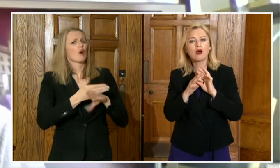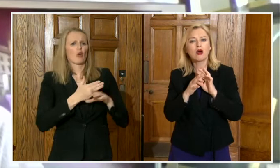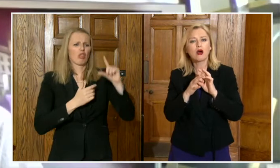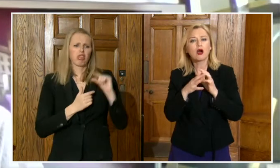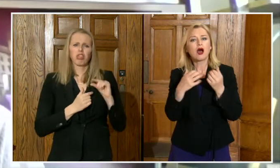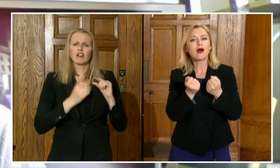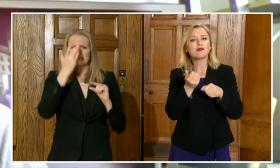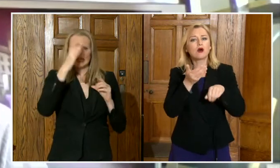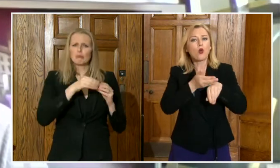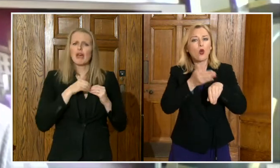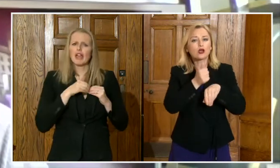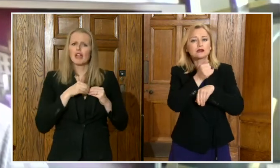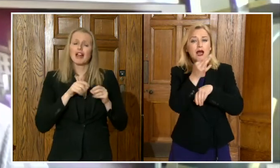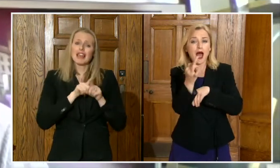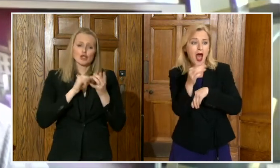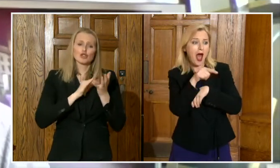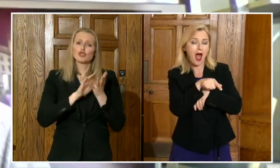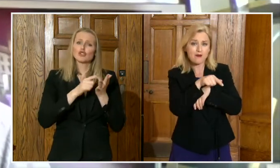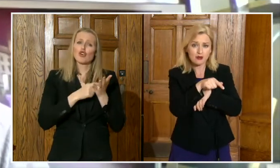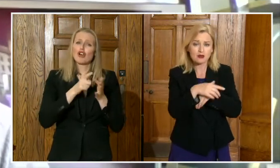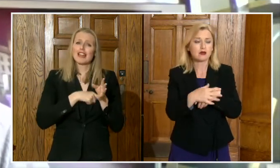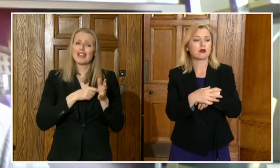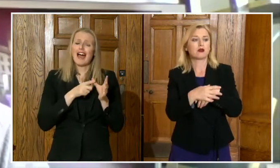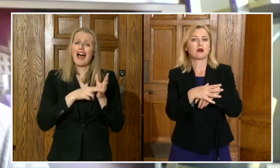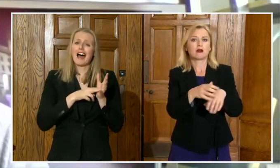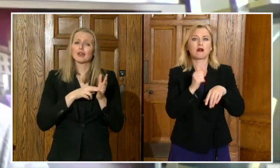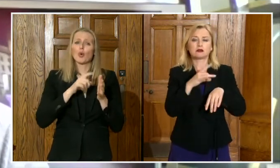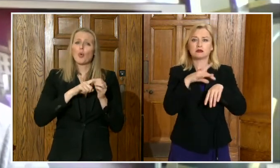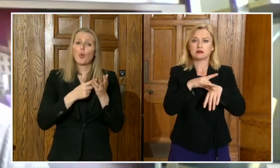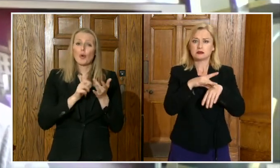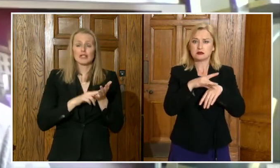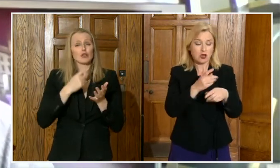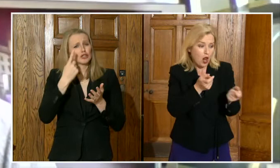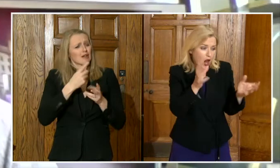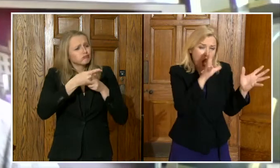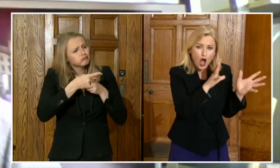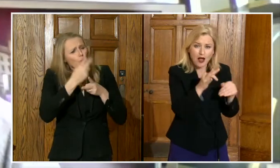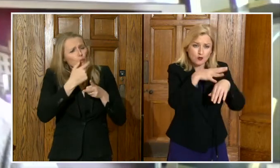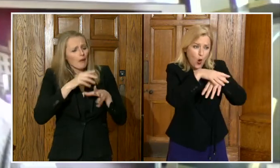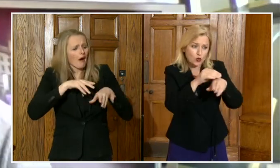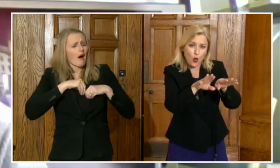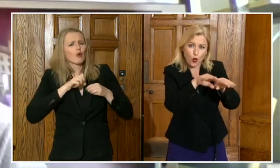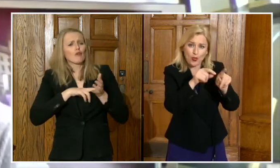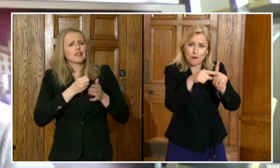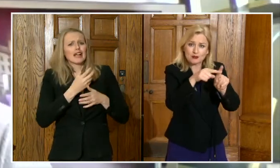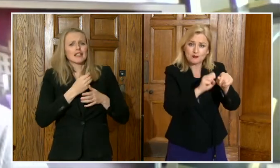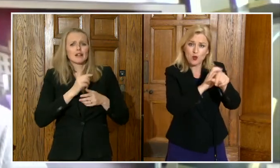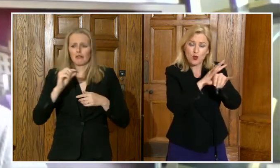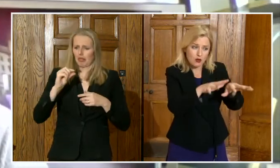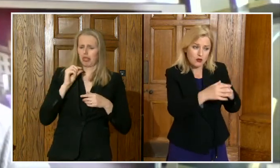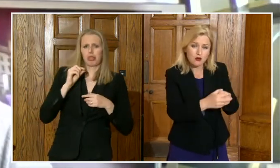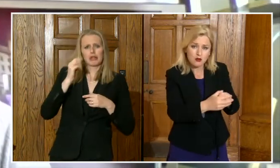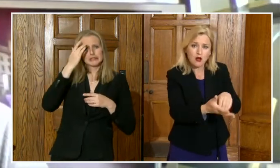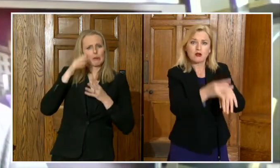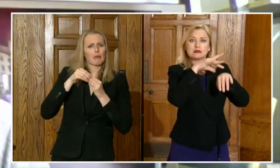have to say to care workers like Shirley Ann Quinn, who caught the virus whilst caring for the elderly and has had to make do with statutory sick